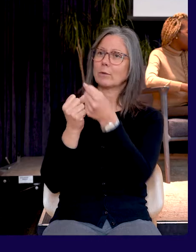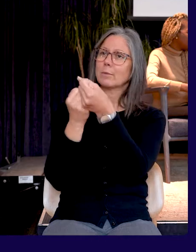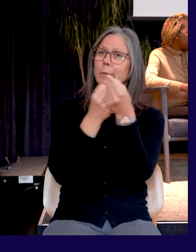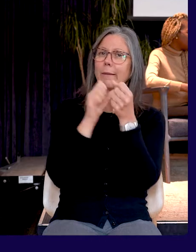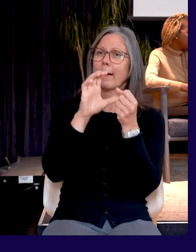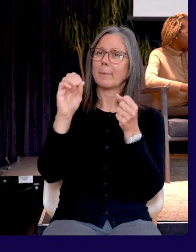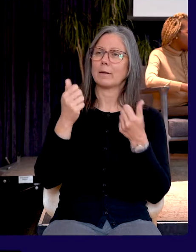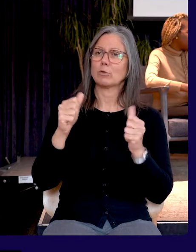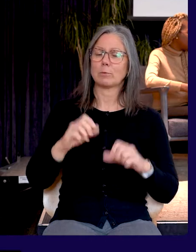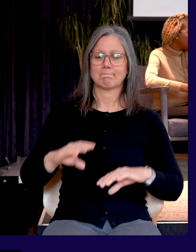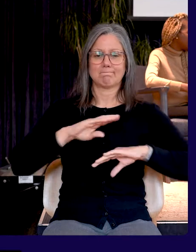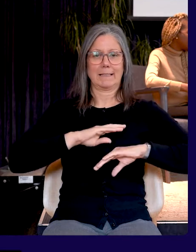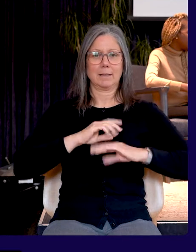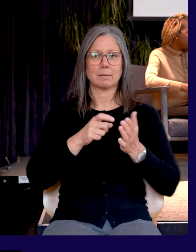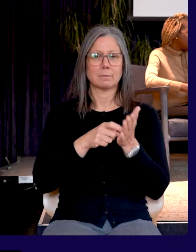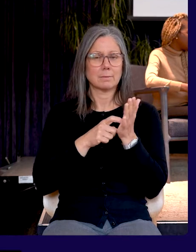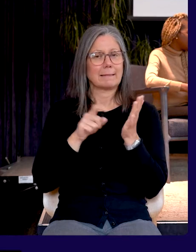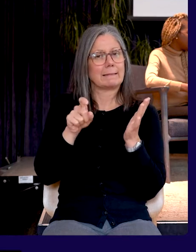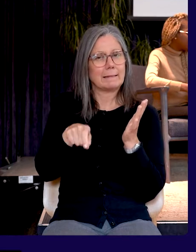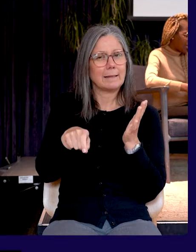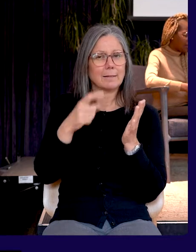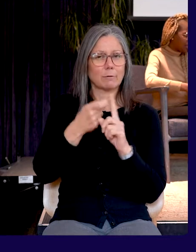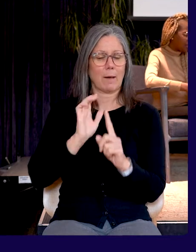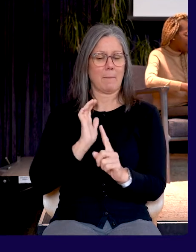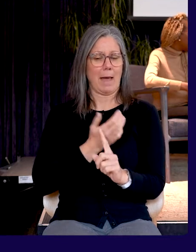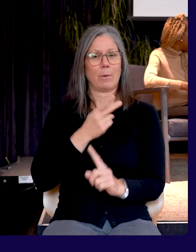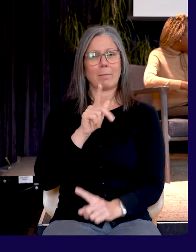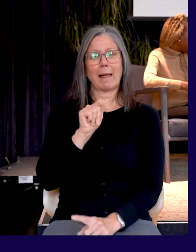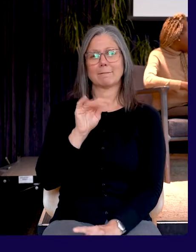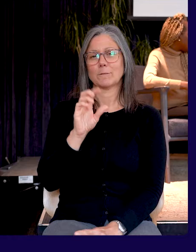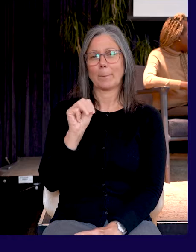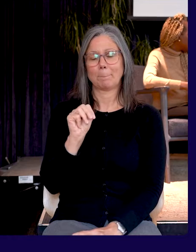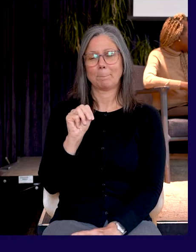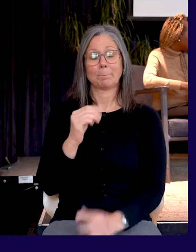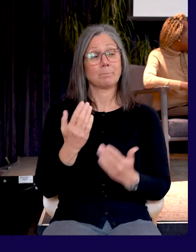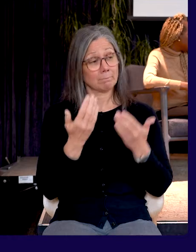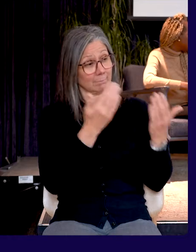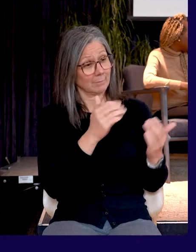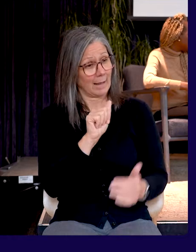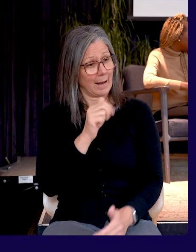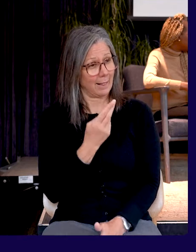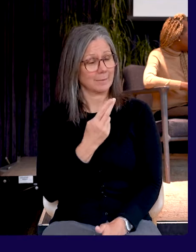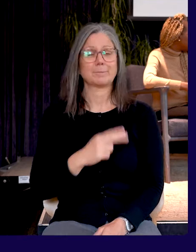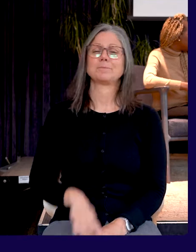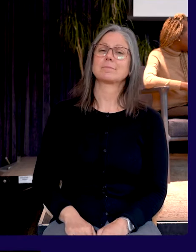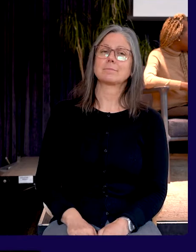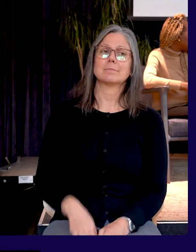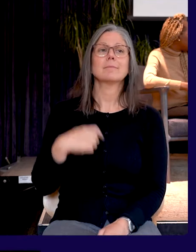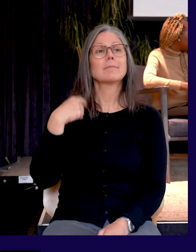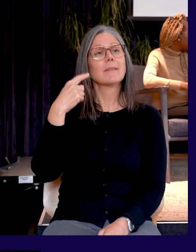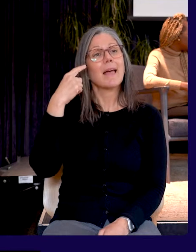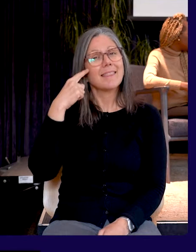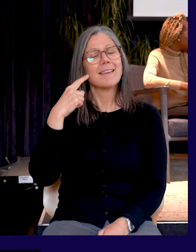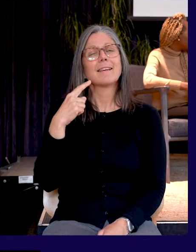in meeting those desires and meeting those needs through our platform. Absolutely. What would you add to that? Well, I think that